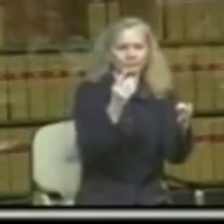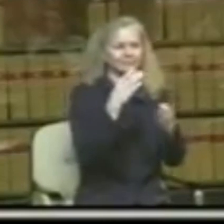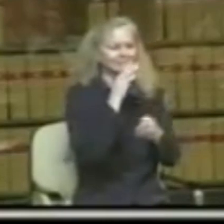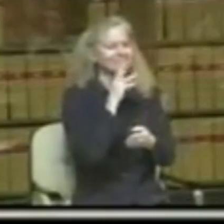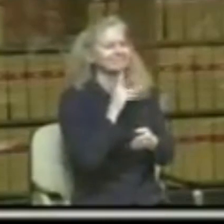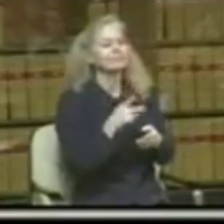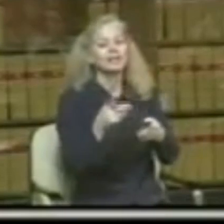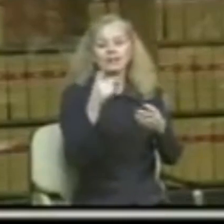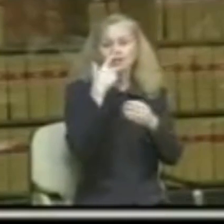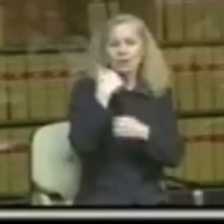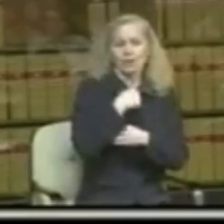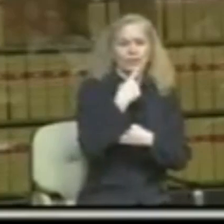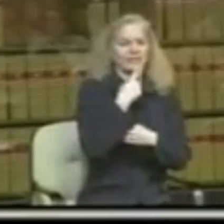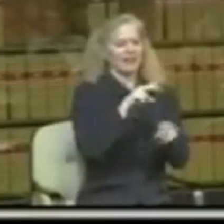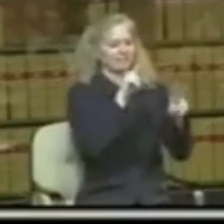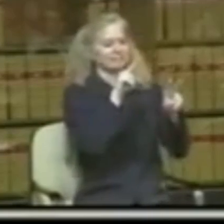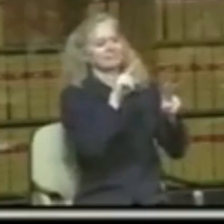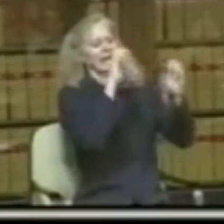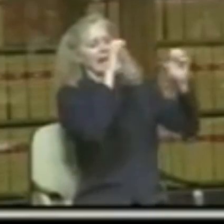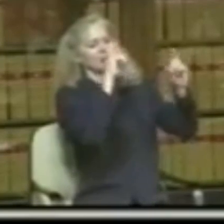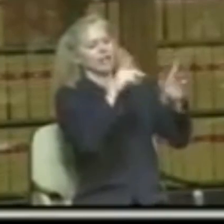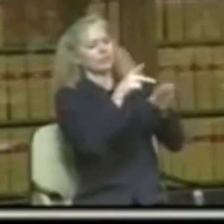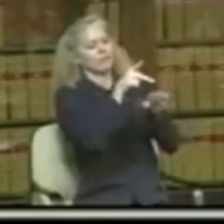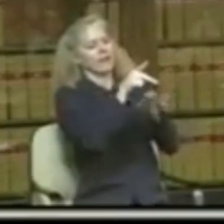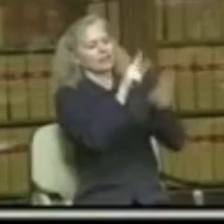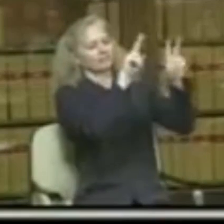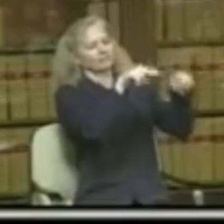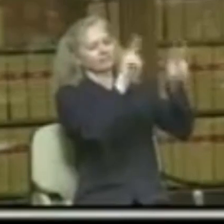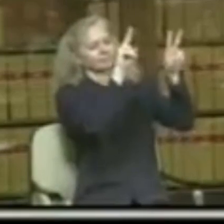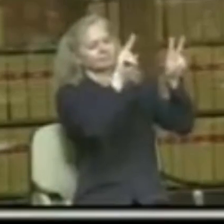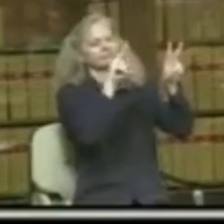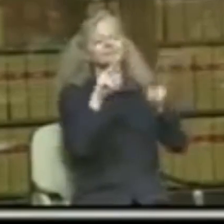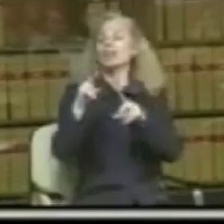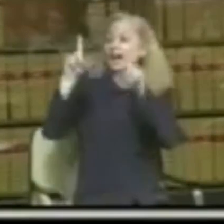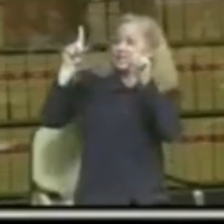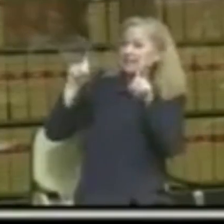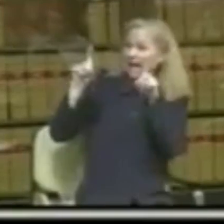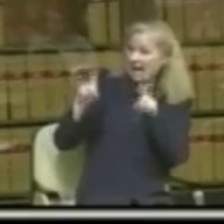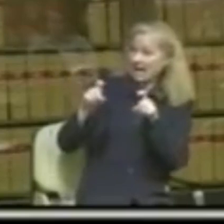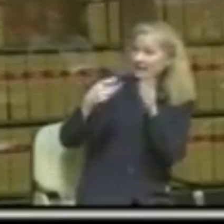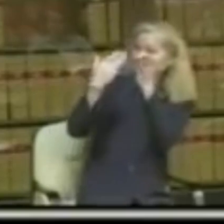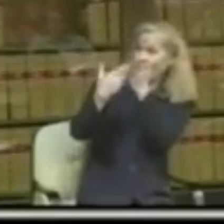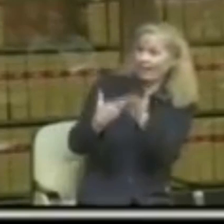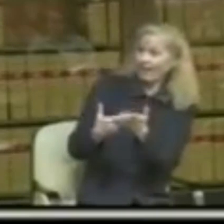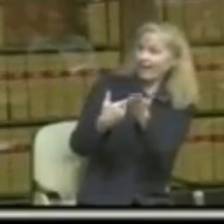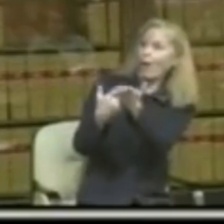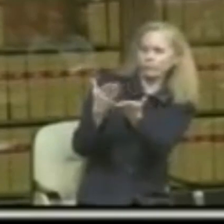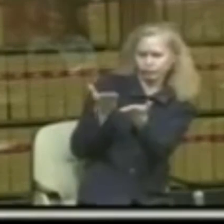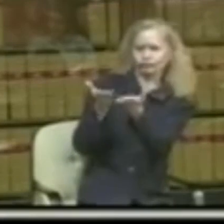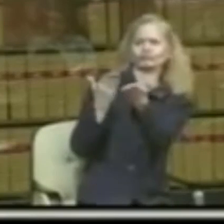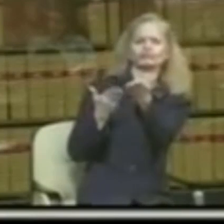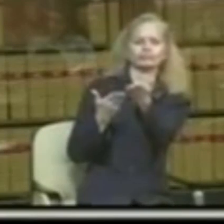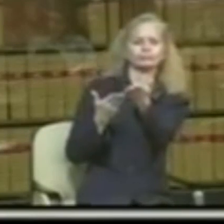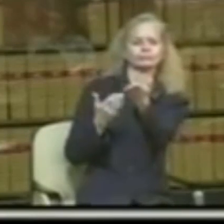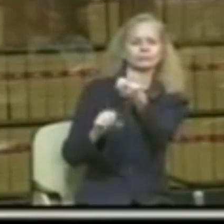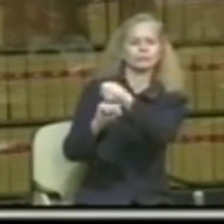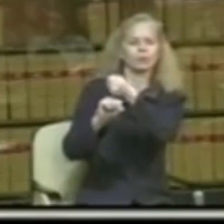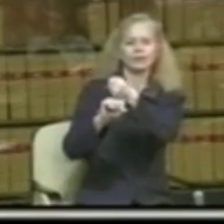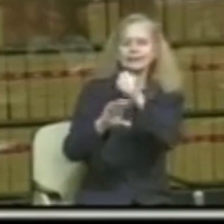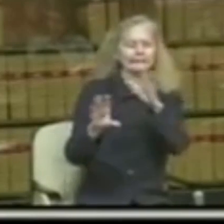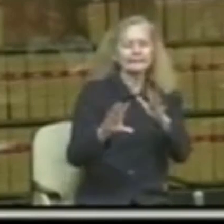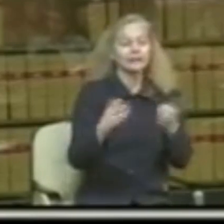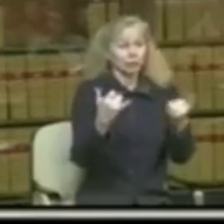By devaluating educational professionals and delegating curriculum to test developers. Now, the stories told today will